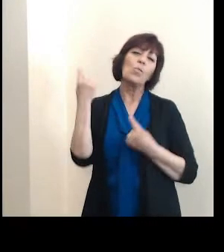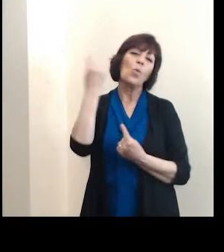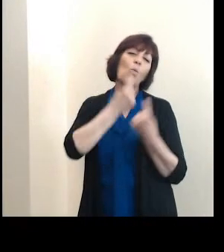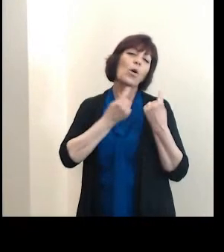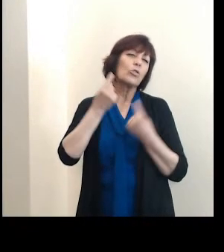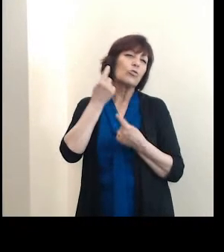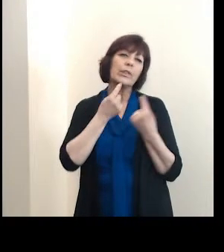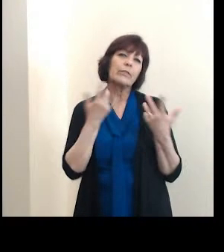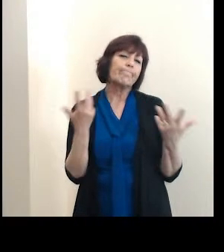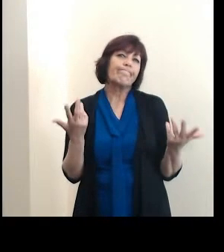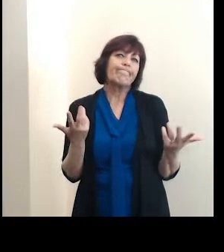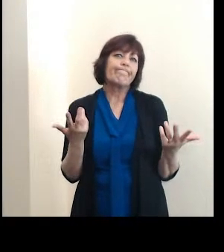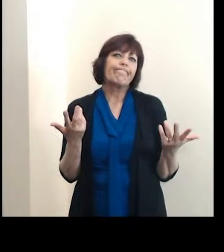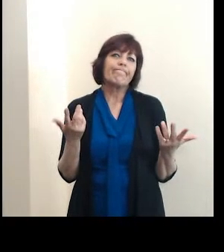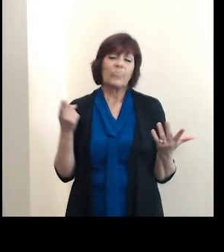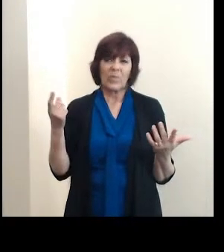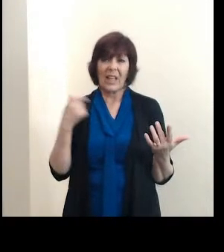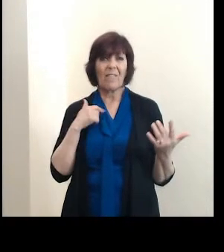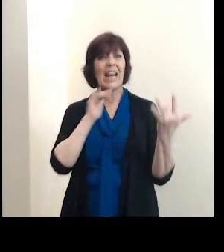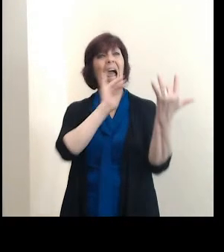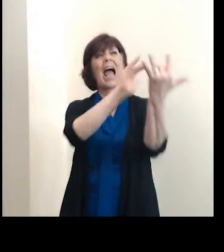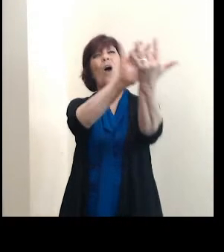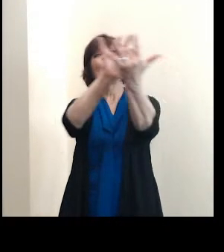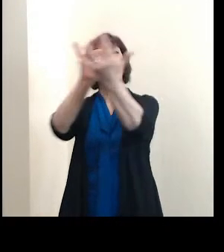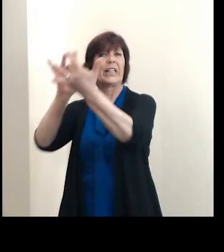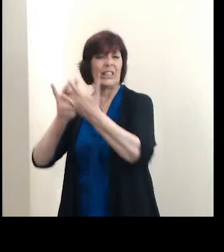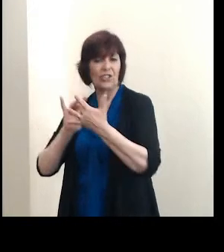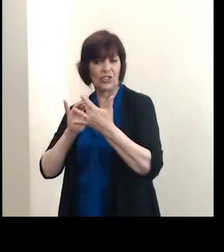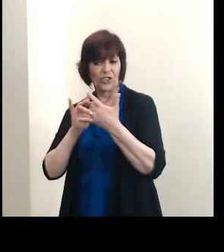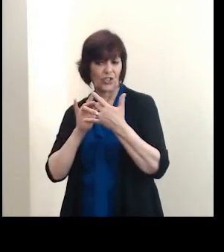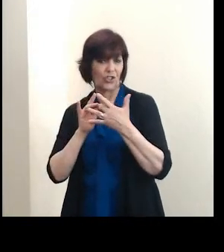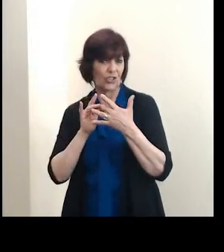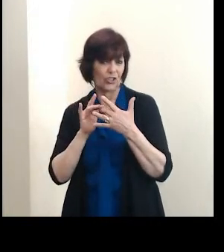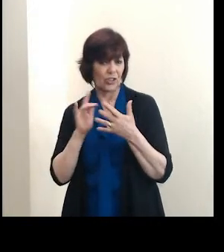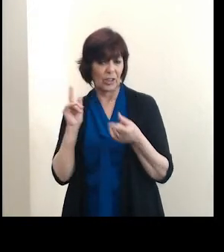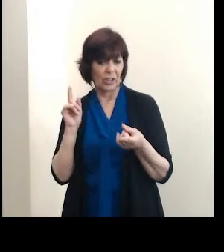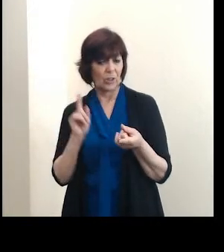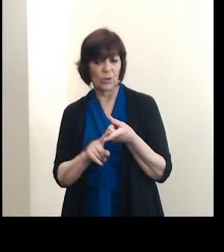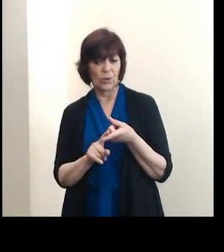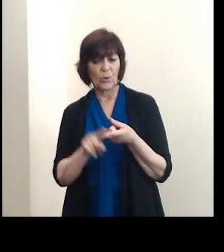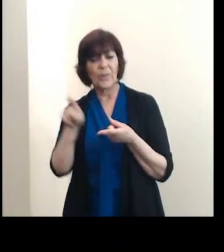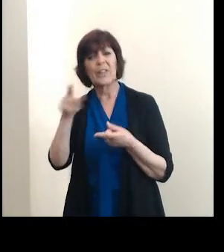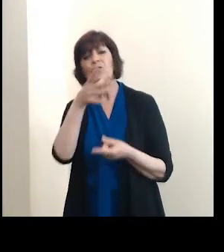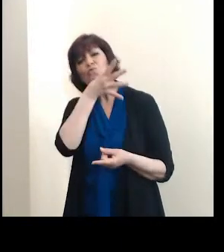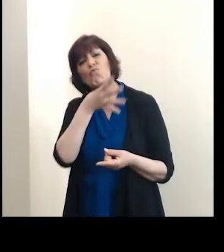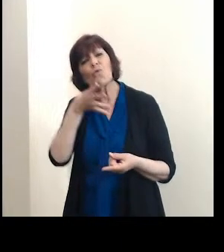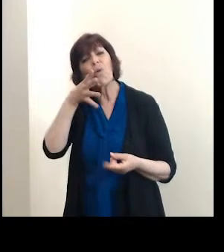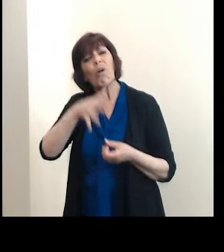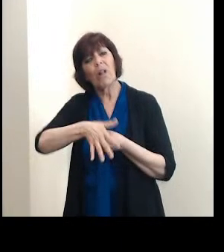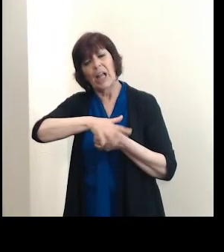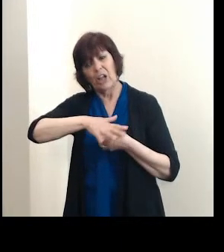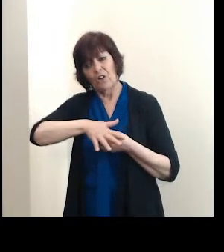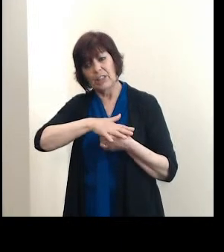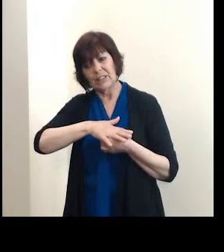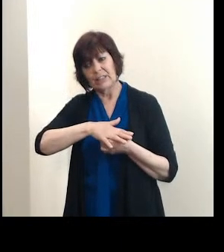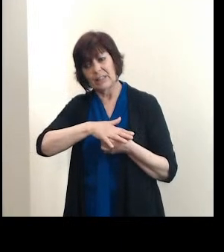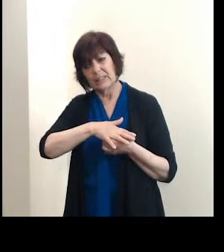of outreach Erie County is going to be doing to some of these rural communities